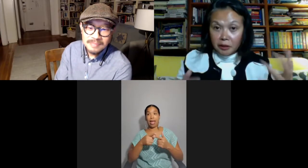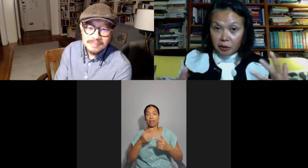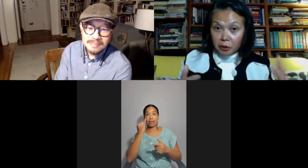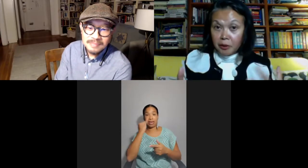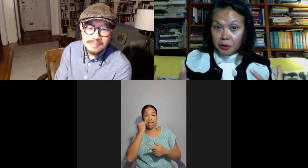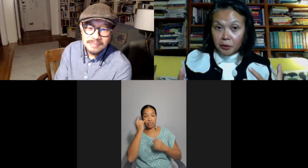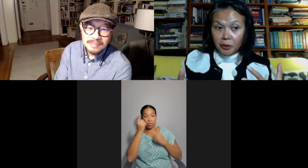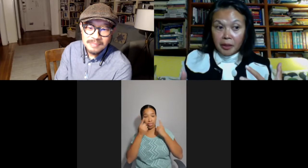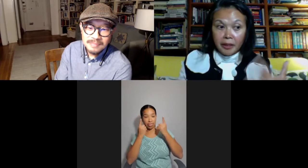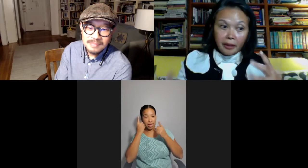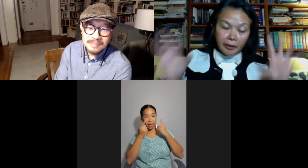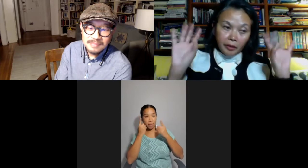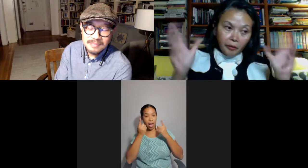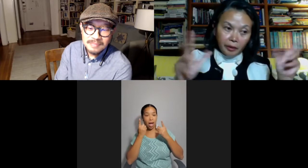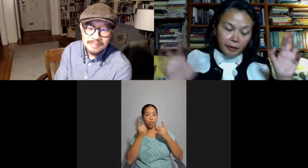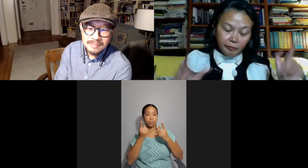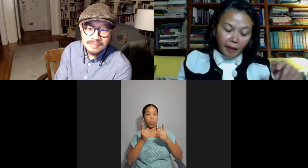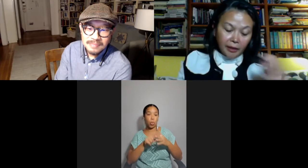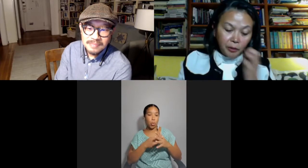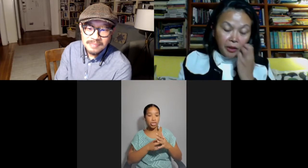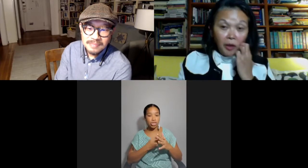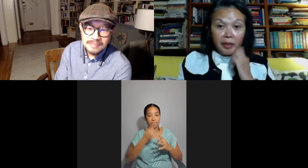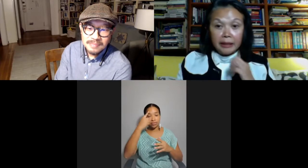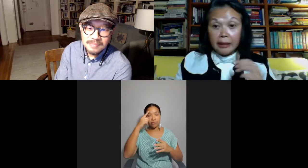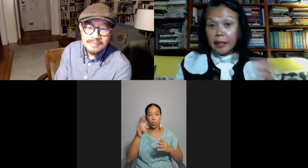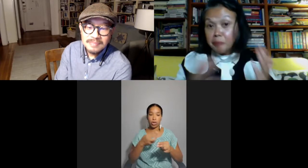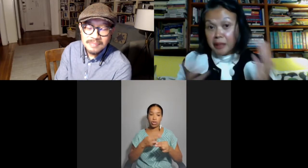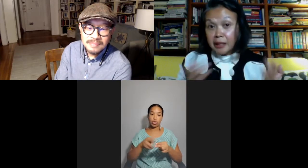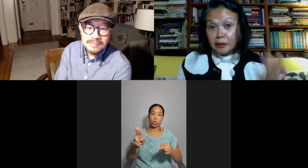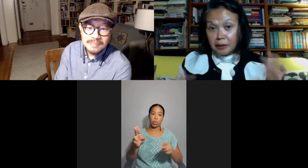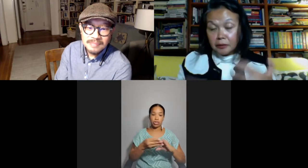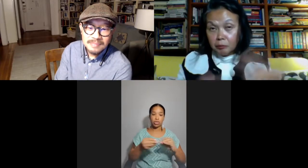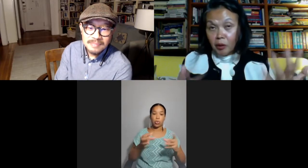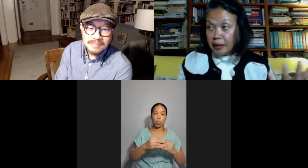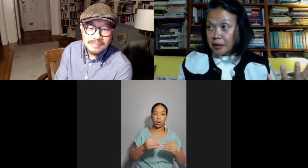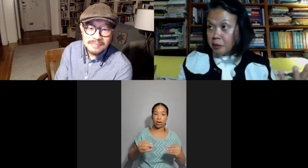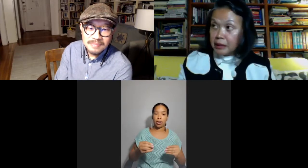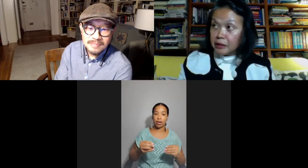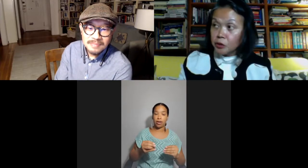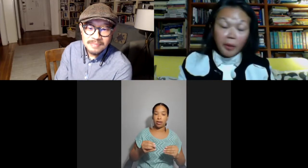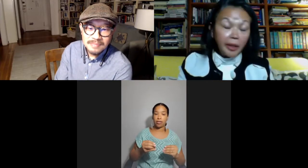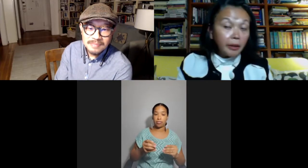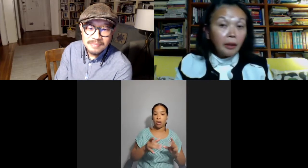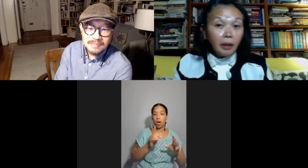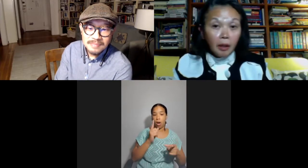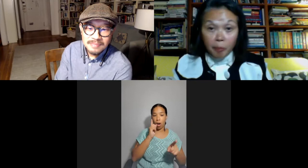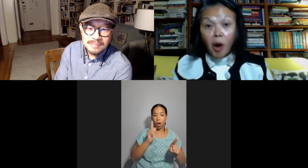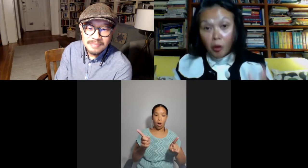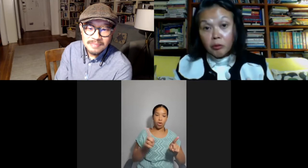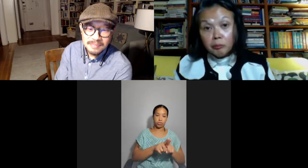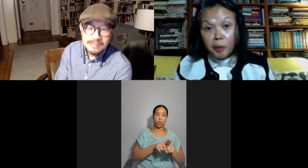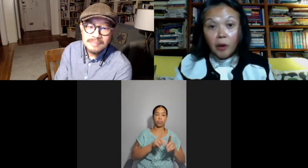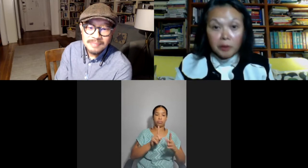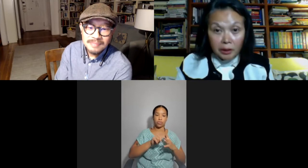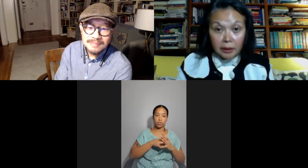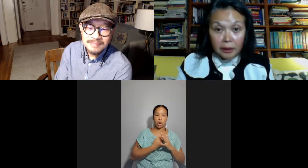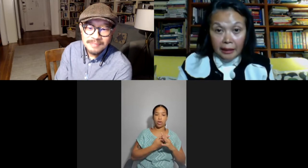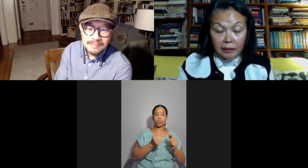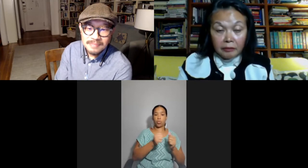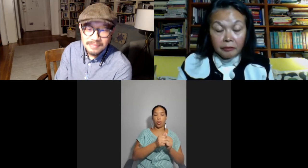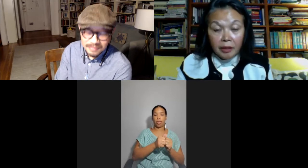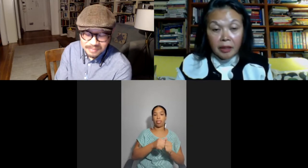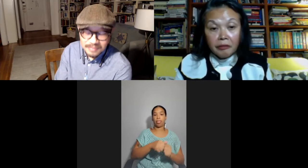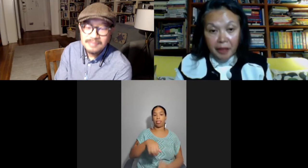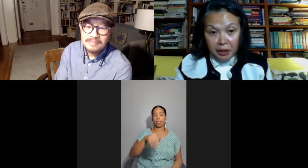origins of the short story, as we know it, it more or less begins with Poe's